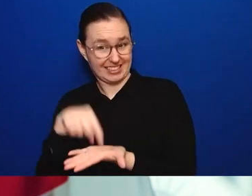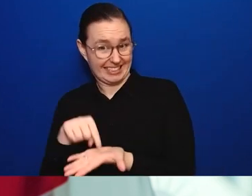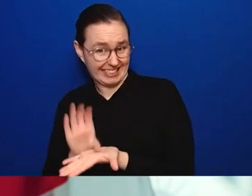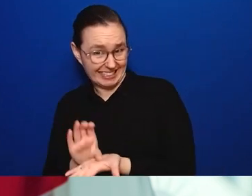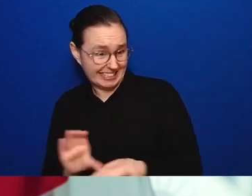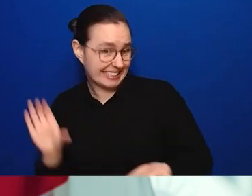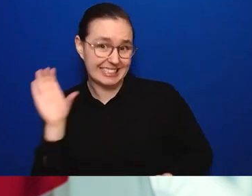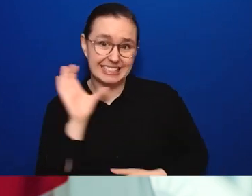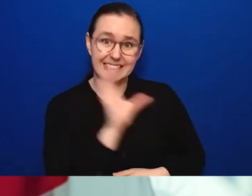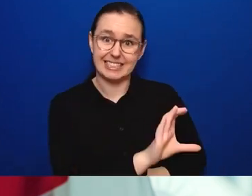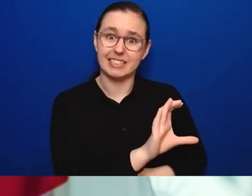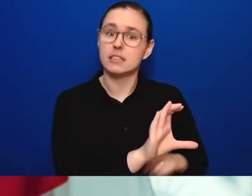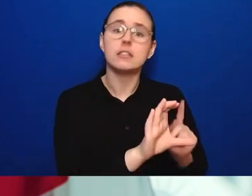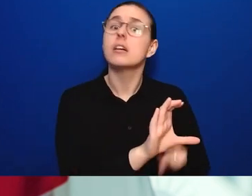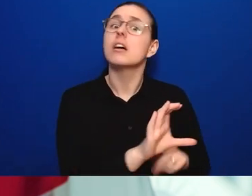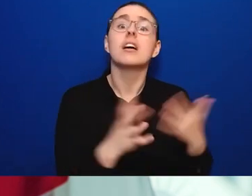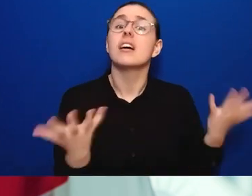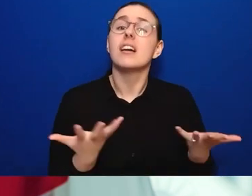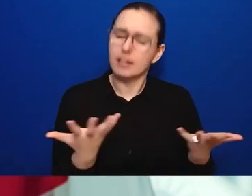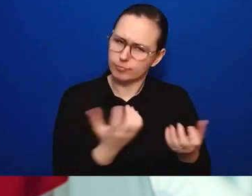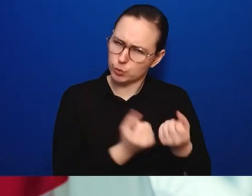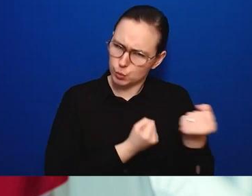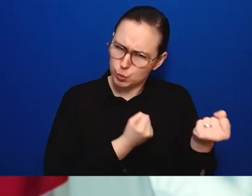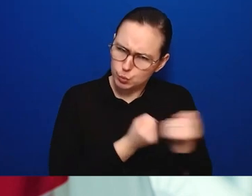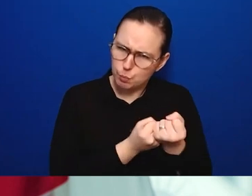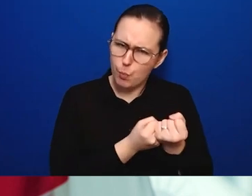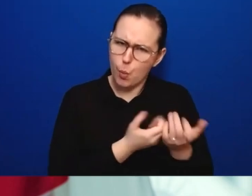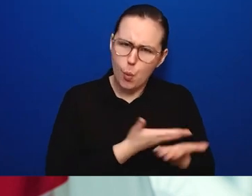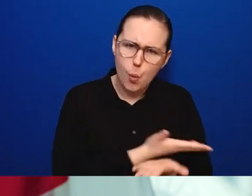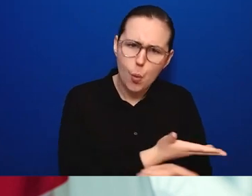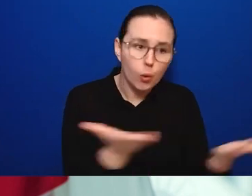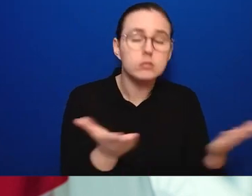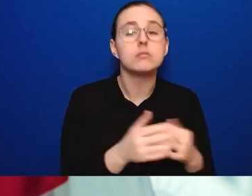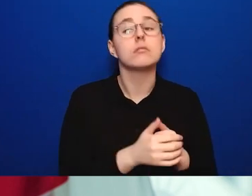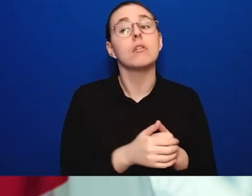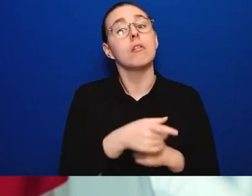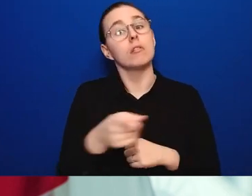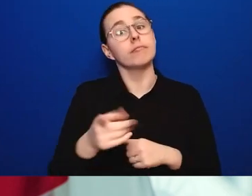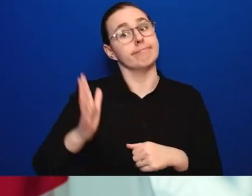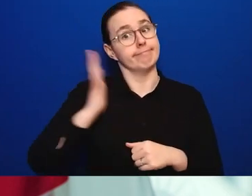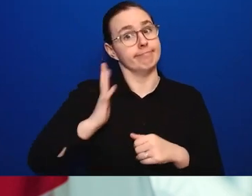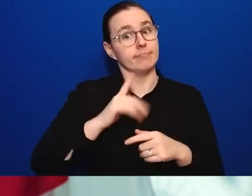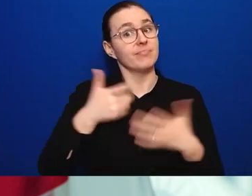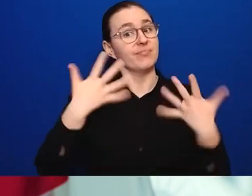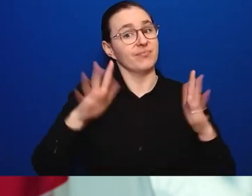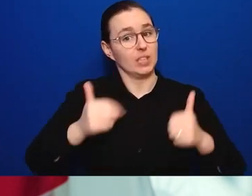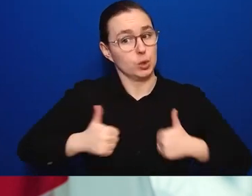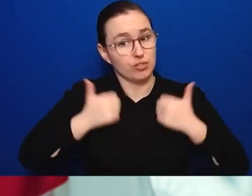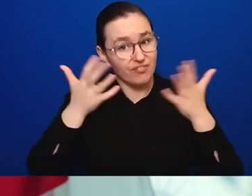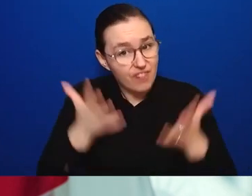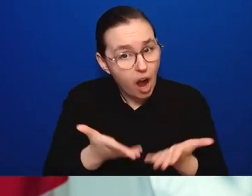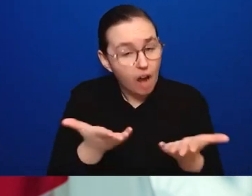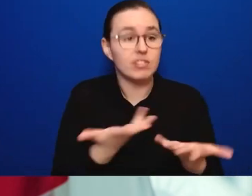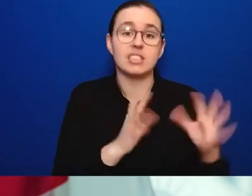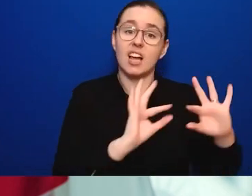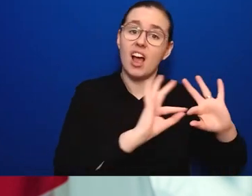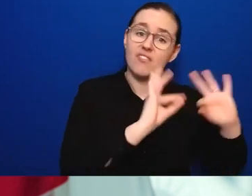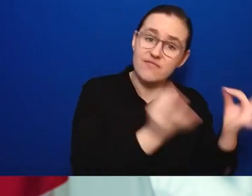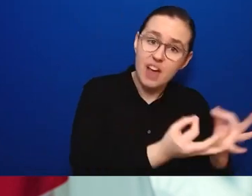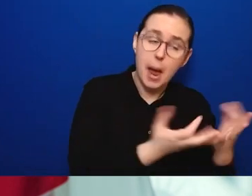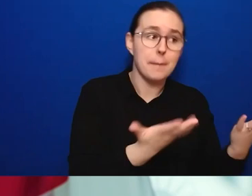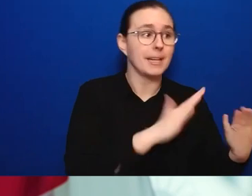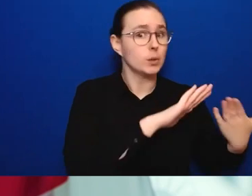by Indigenous survivors, family members, and communities, in keeping with the idea of nothing about